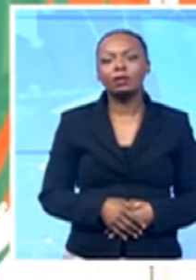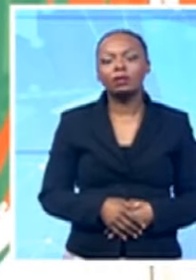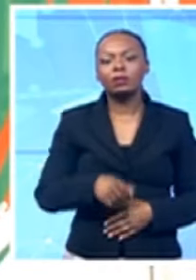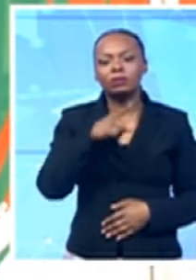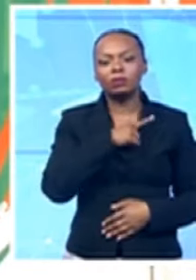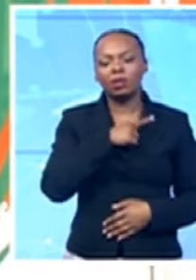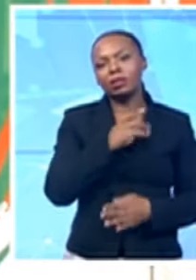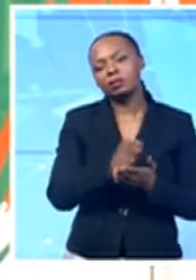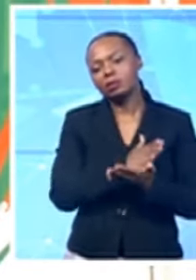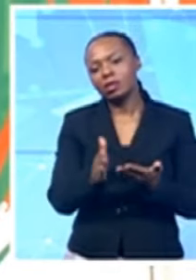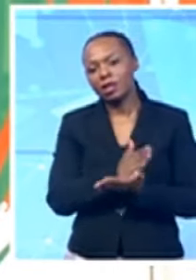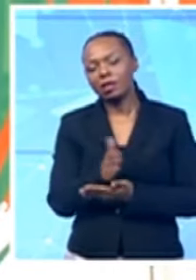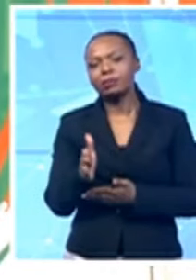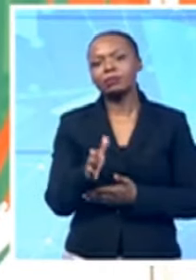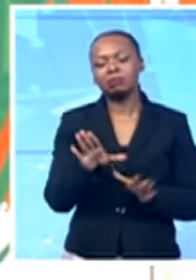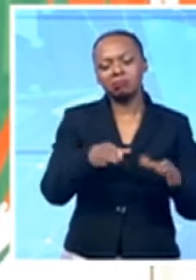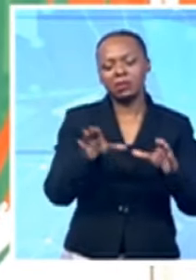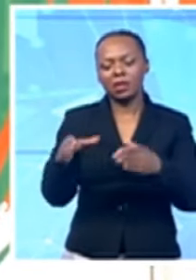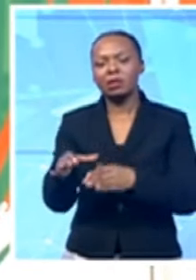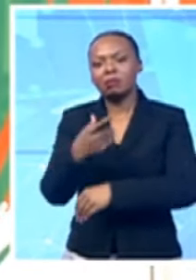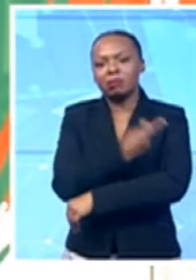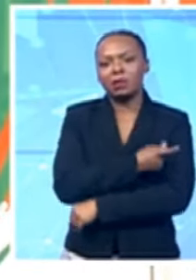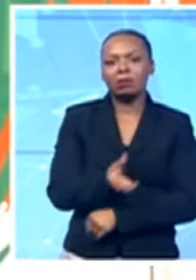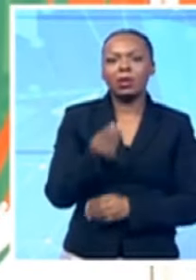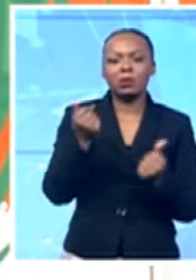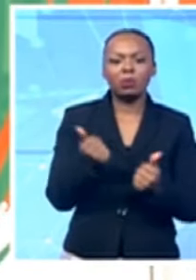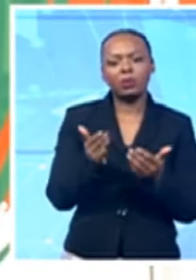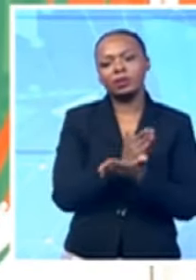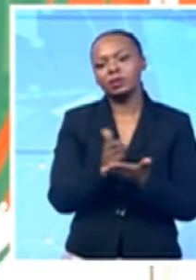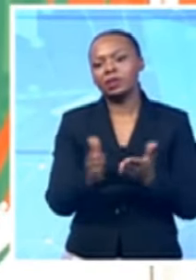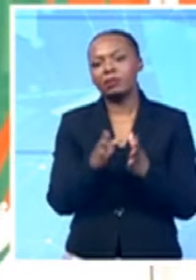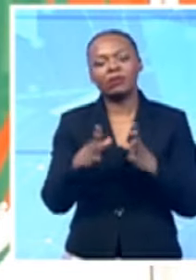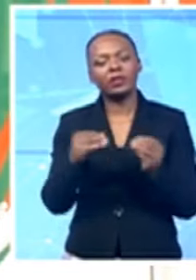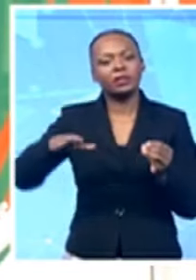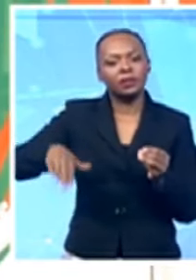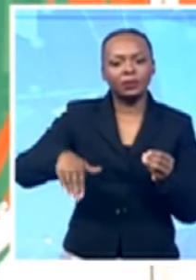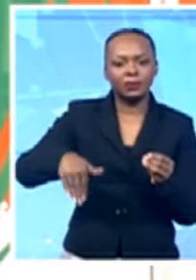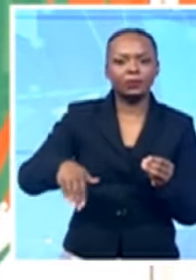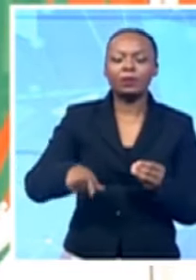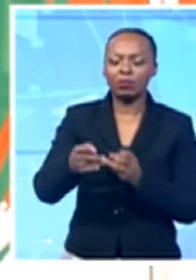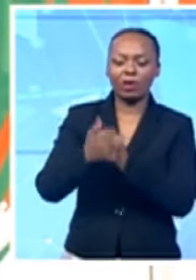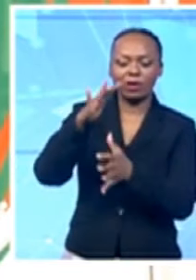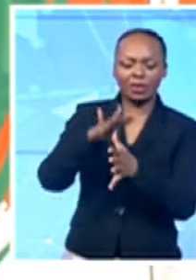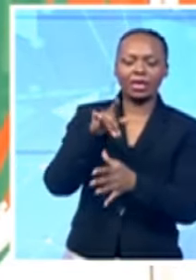without, prioritizing, concluding these much-needed vaccinations of essential workers. But for now,